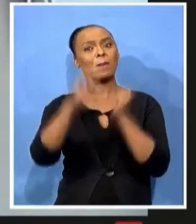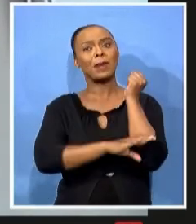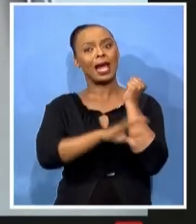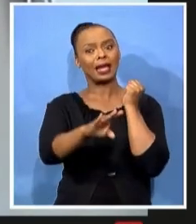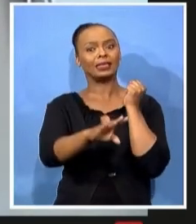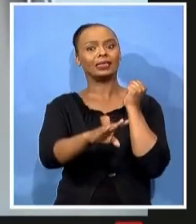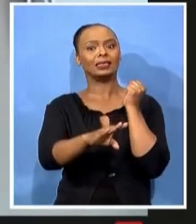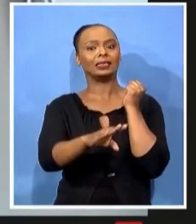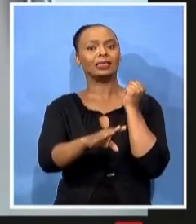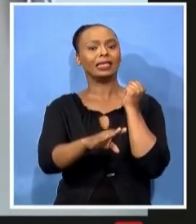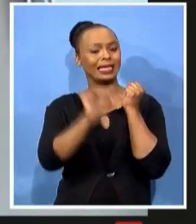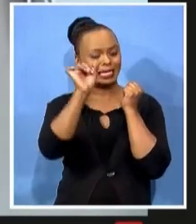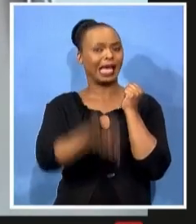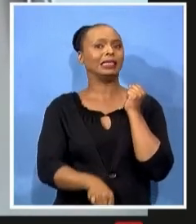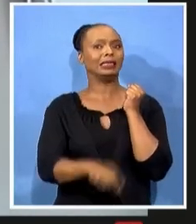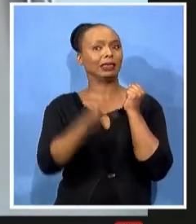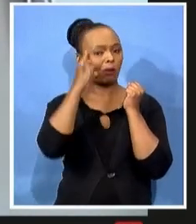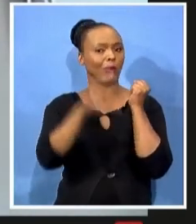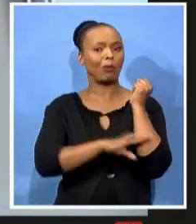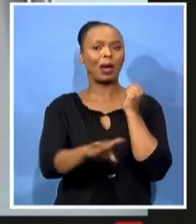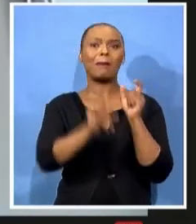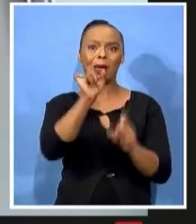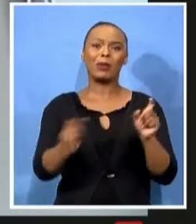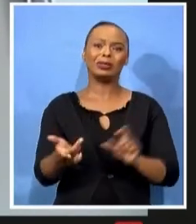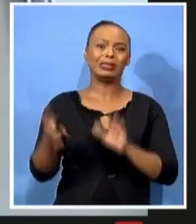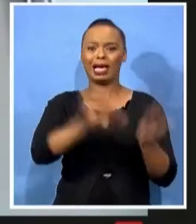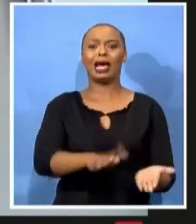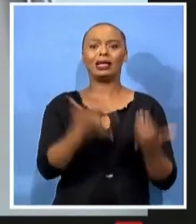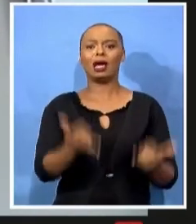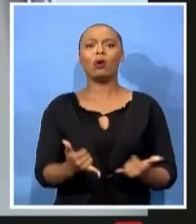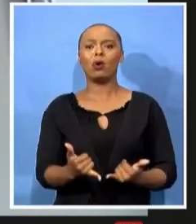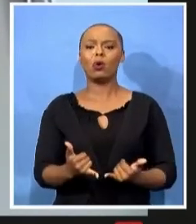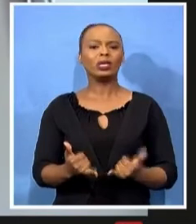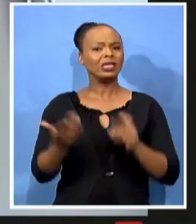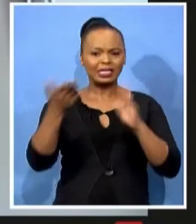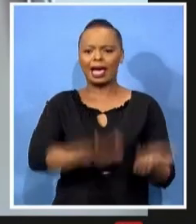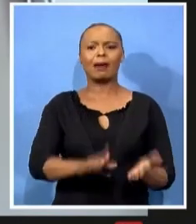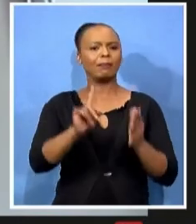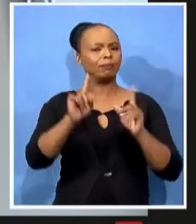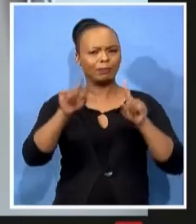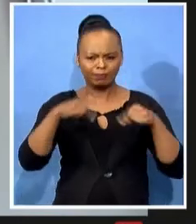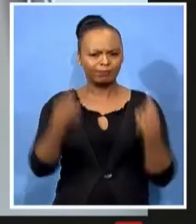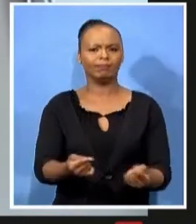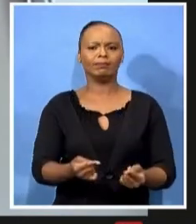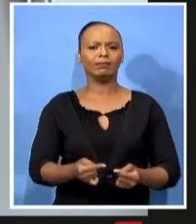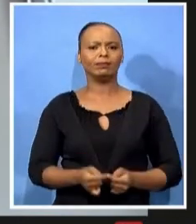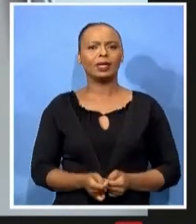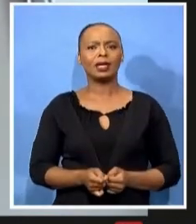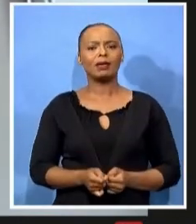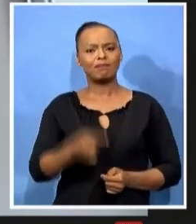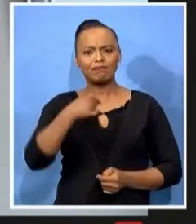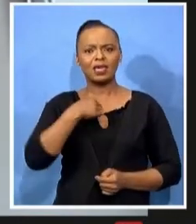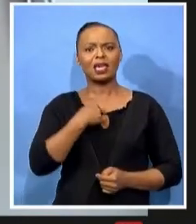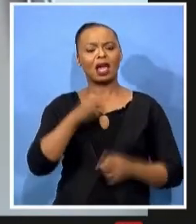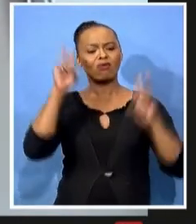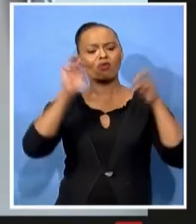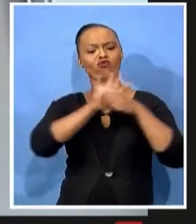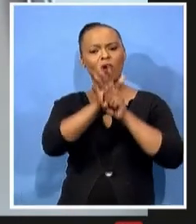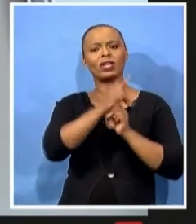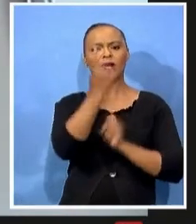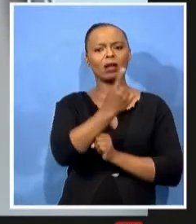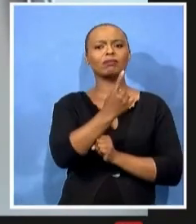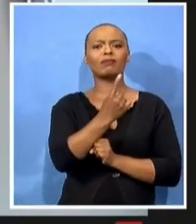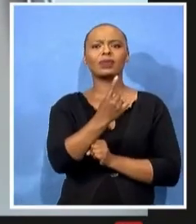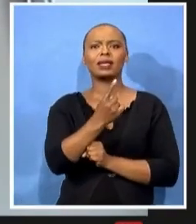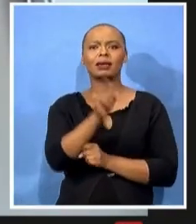dying. And I'm not talking about COVID. I'm talking about people, stroke victims, heart attack victims,